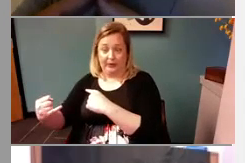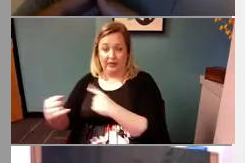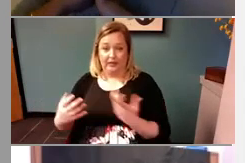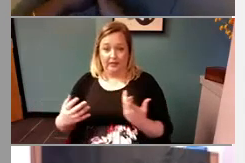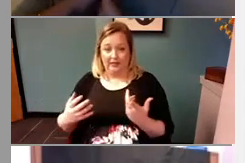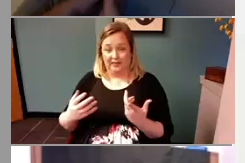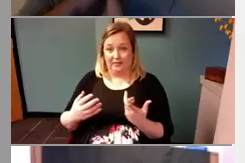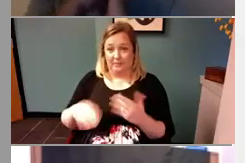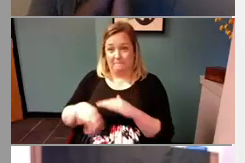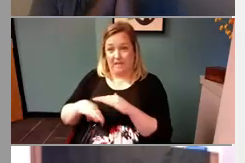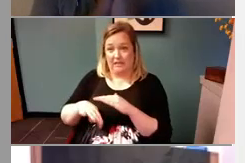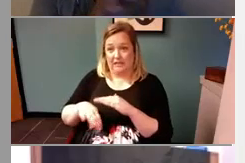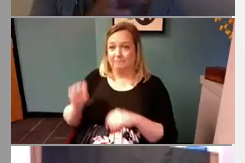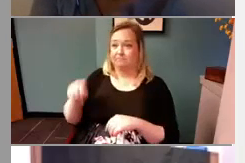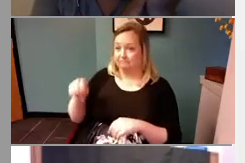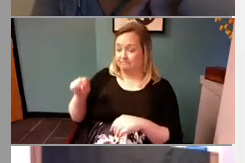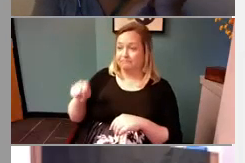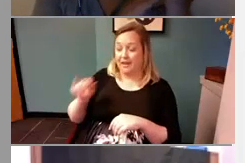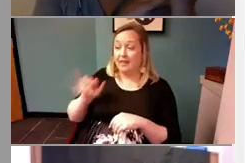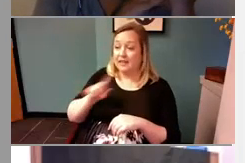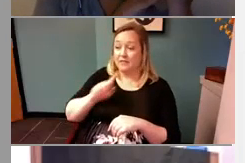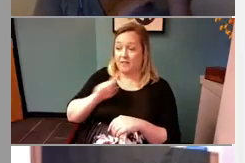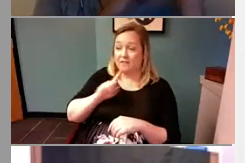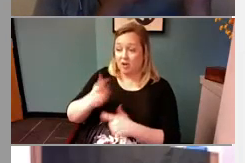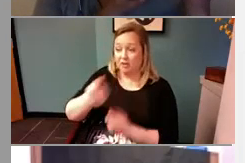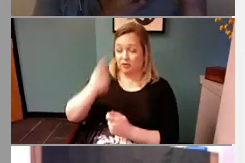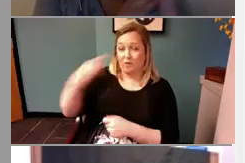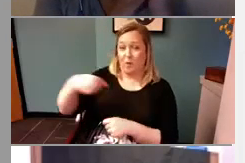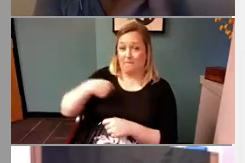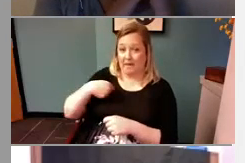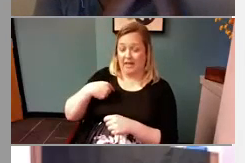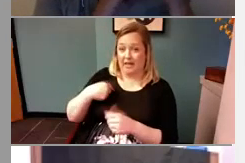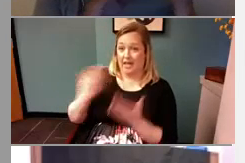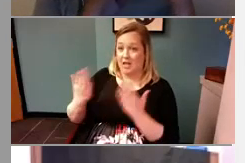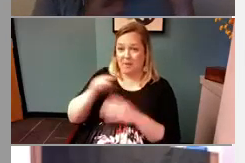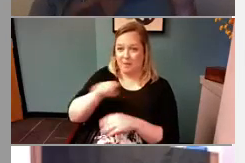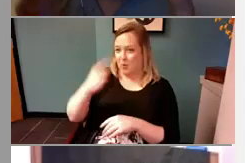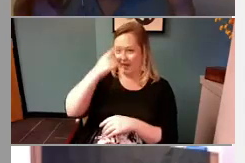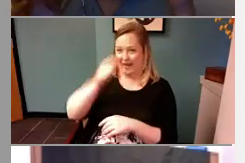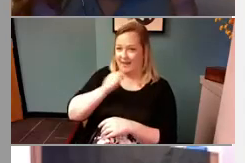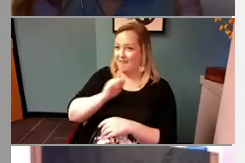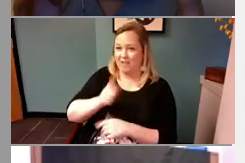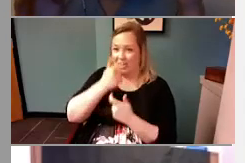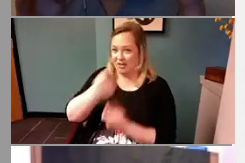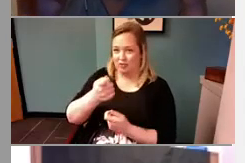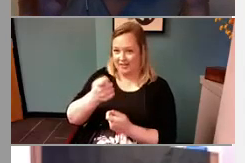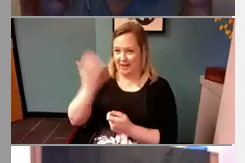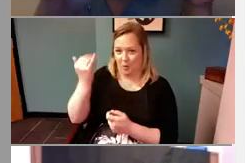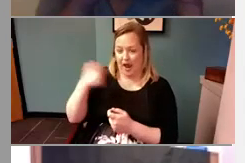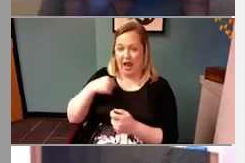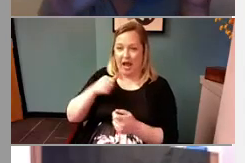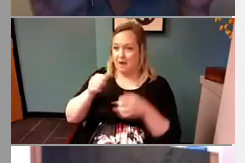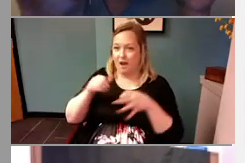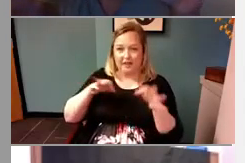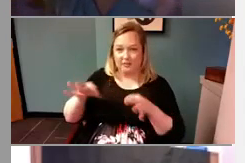I mean that is very, very interesting to me. I mean, it might not be that interesting to you guys because I'm not explaining that in much more